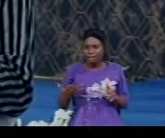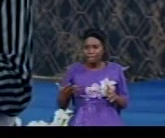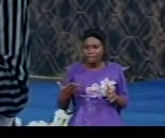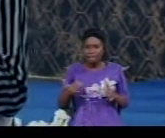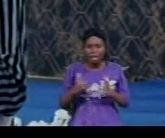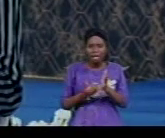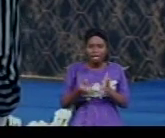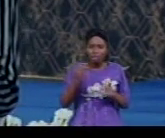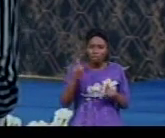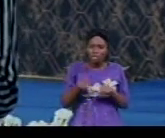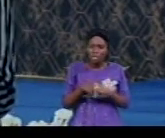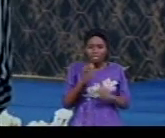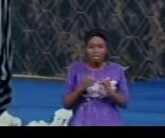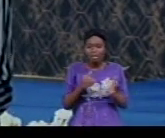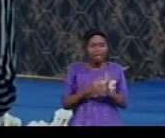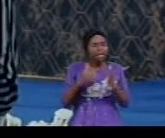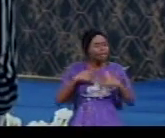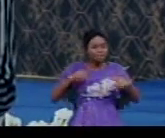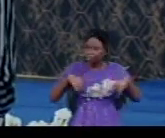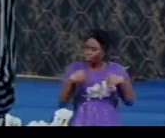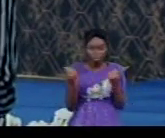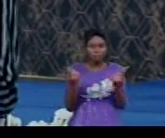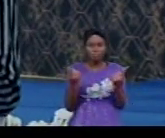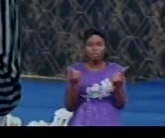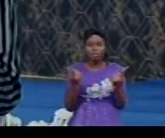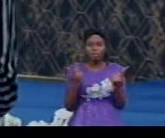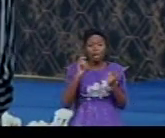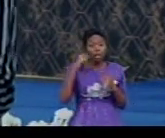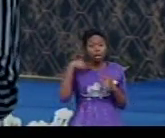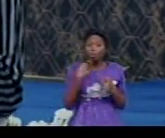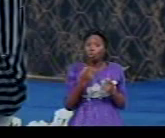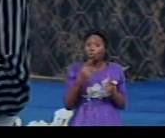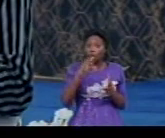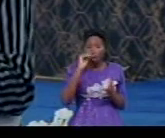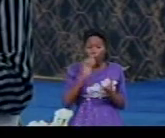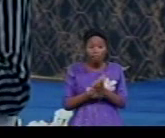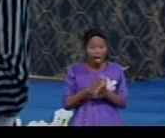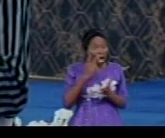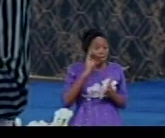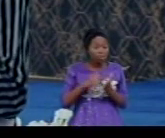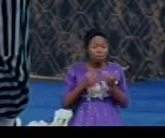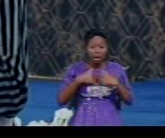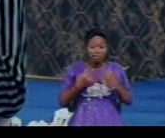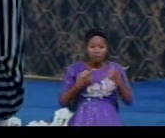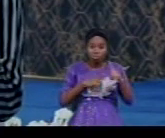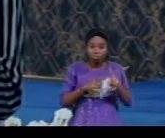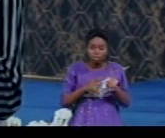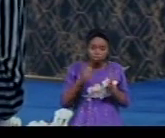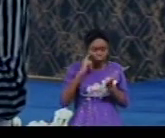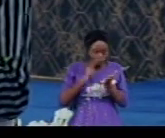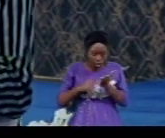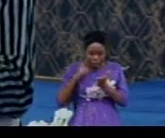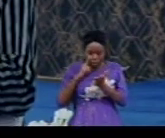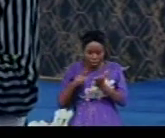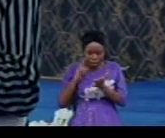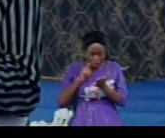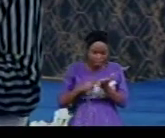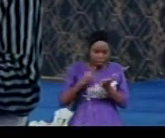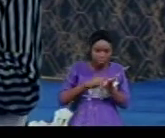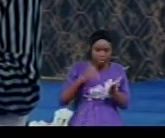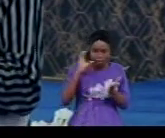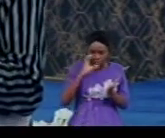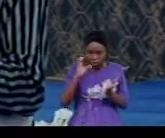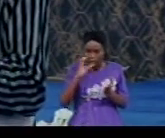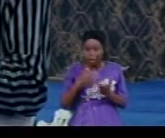if it has gone. I told my wife, look at what has happened. I monitored it, I checked it up, and said no. And